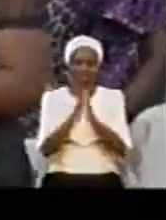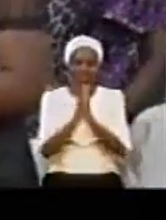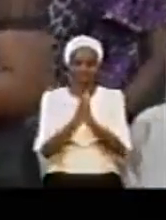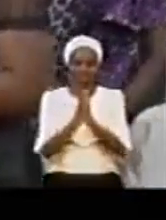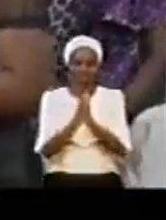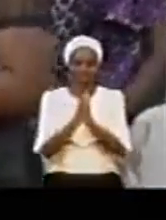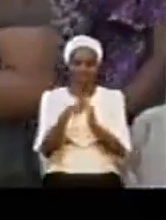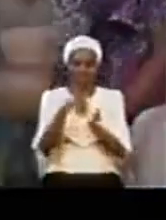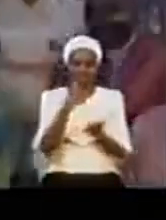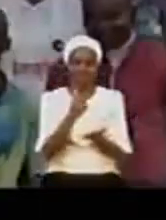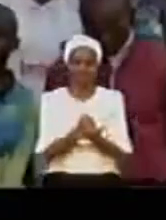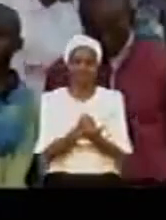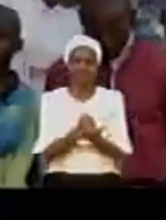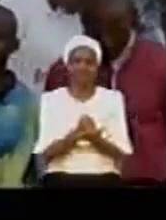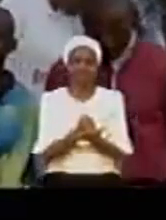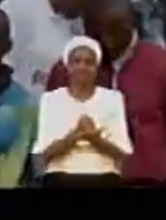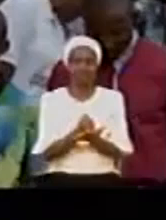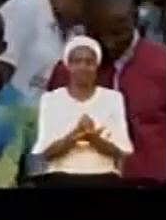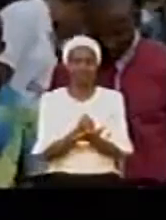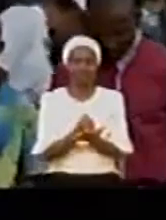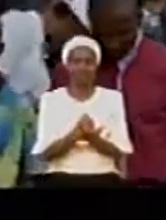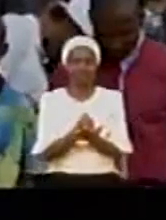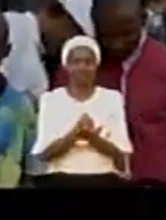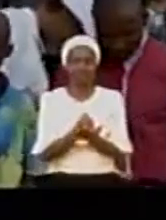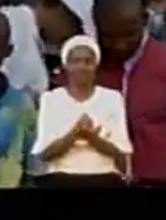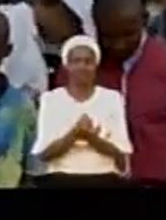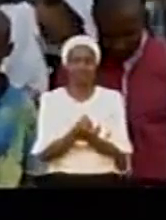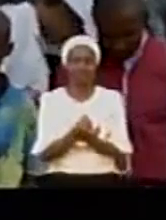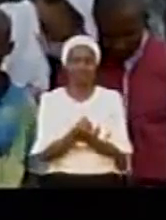As you remain standing,